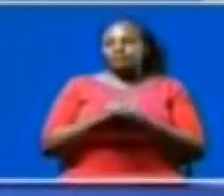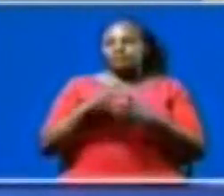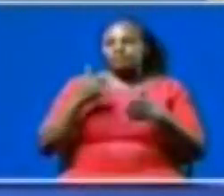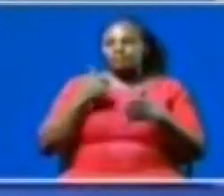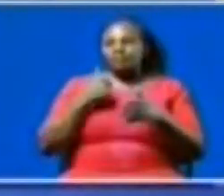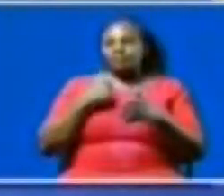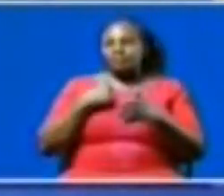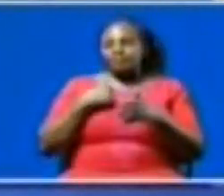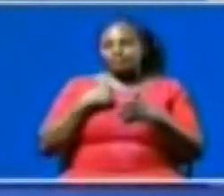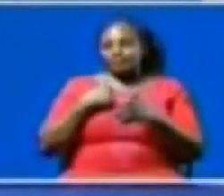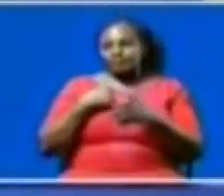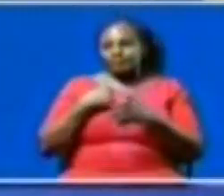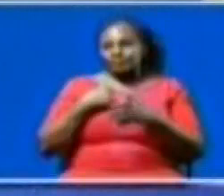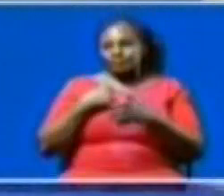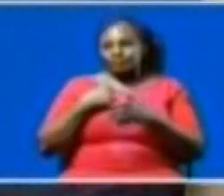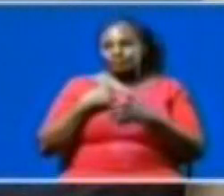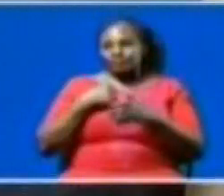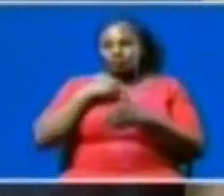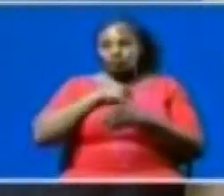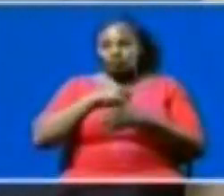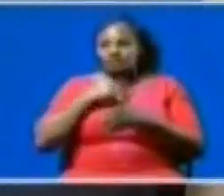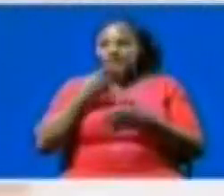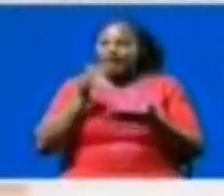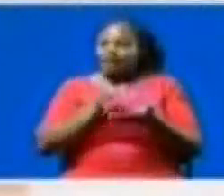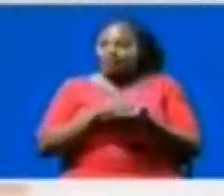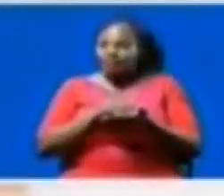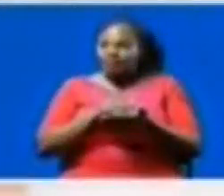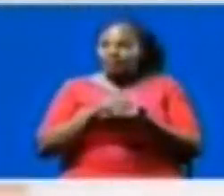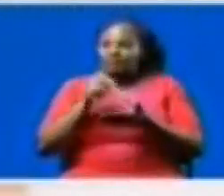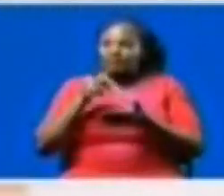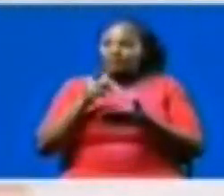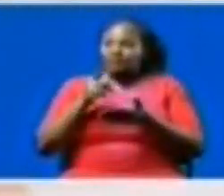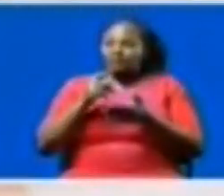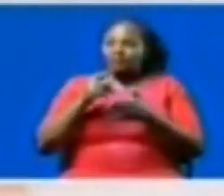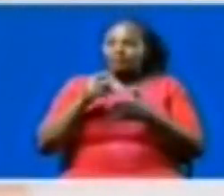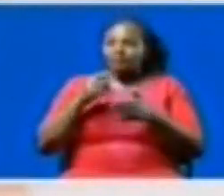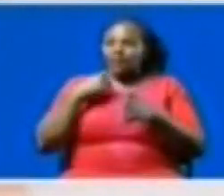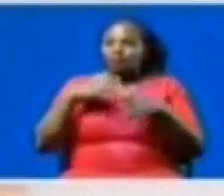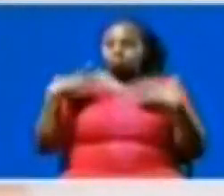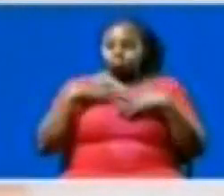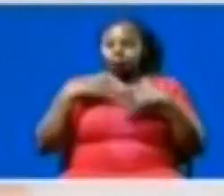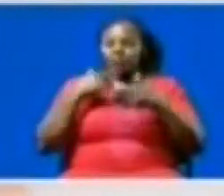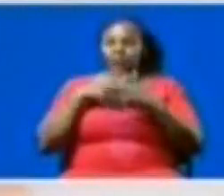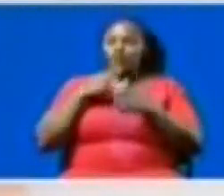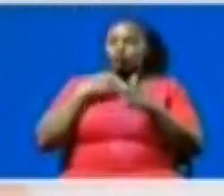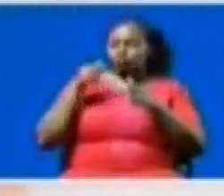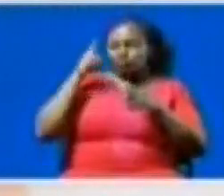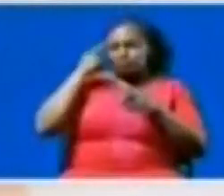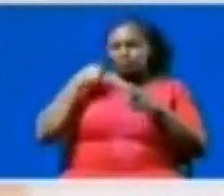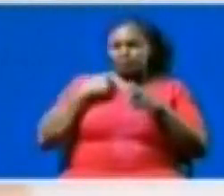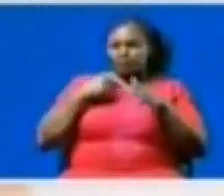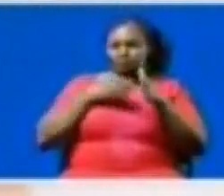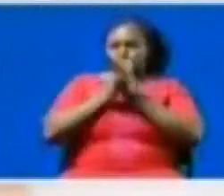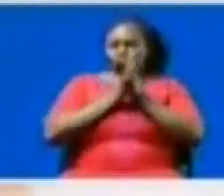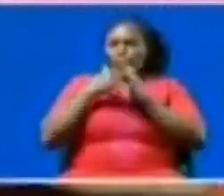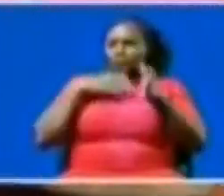was, pardon? Say that again. First of all, I was called an attention seeker. Yes, I was called an